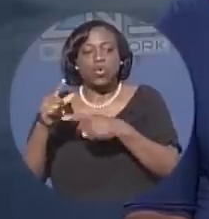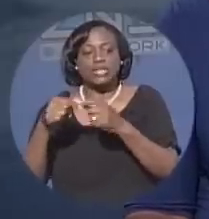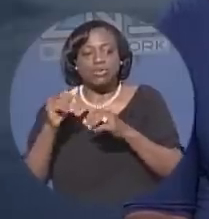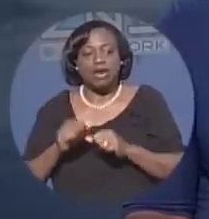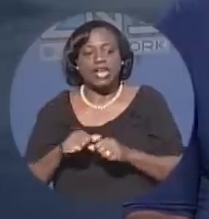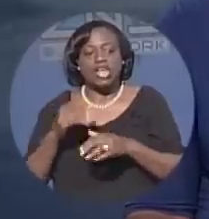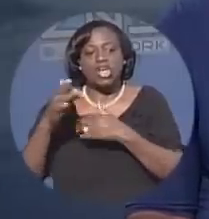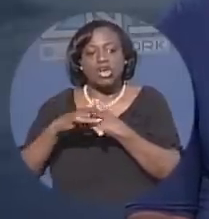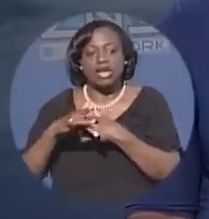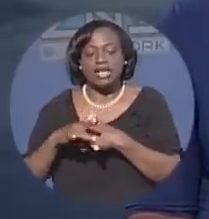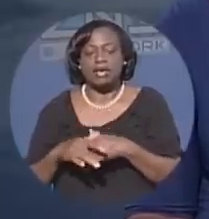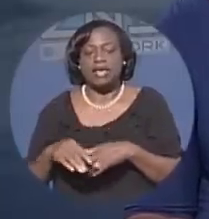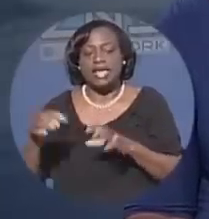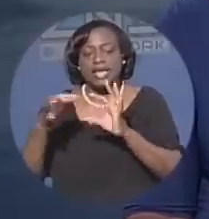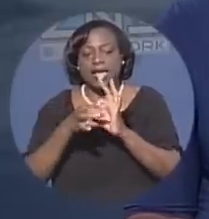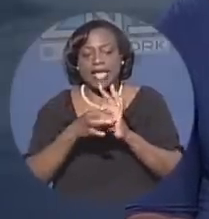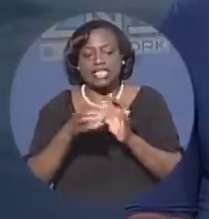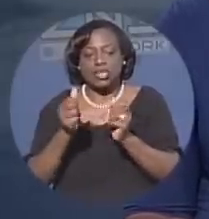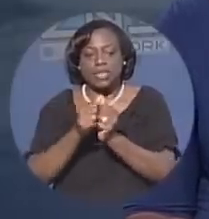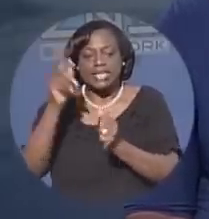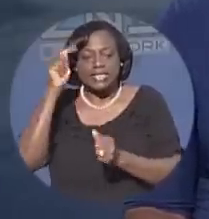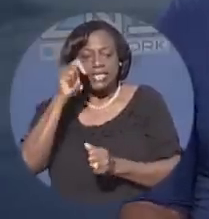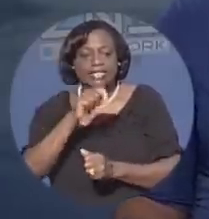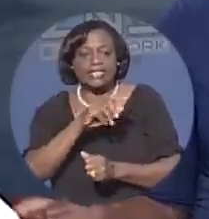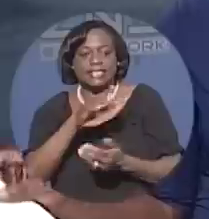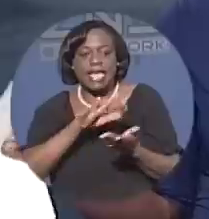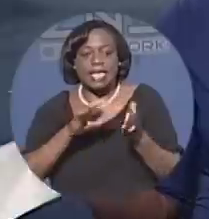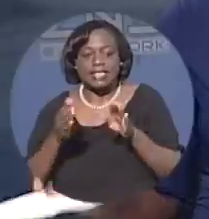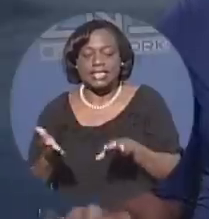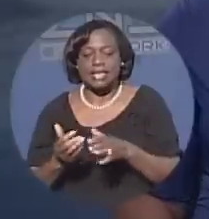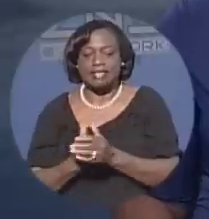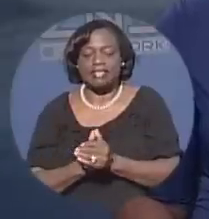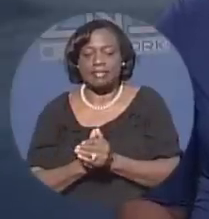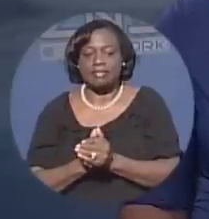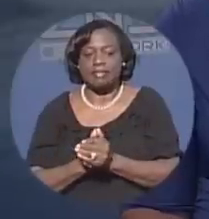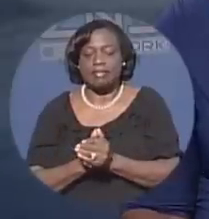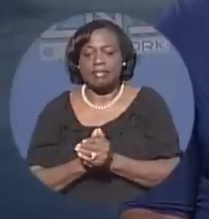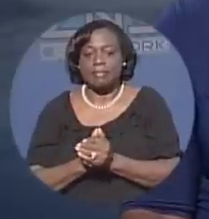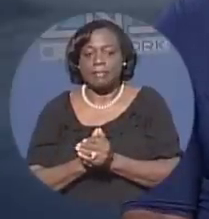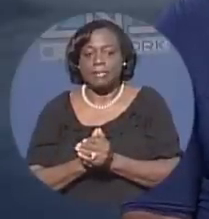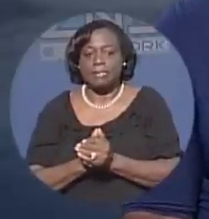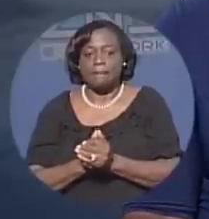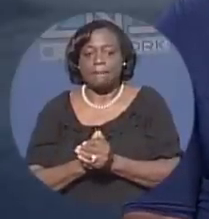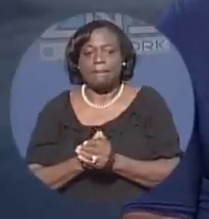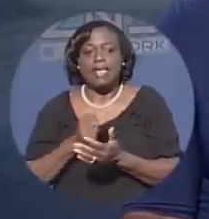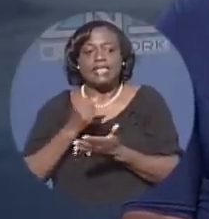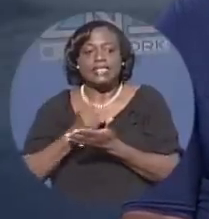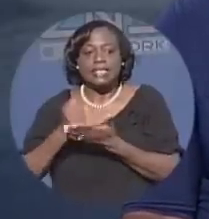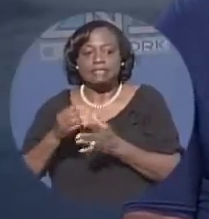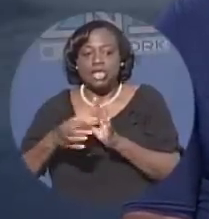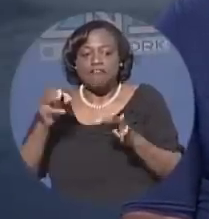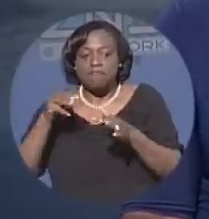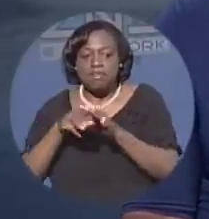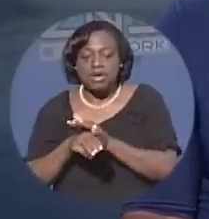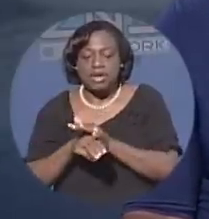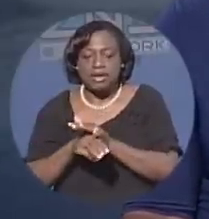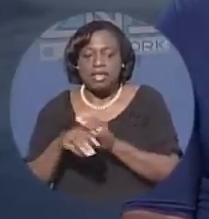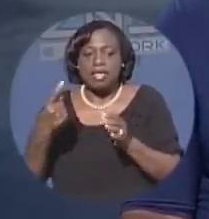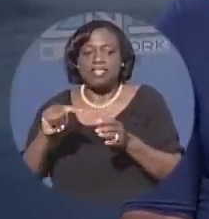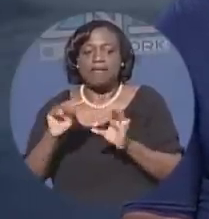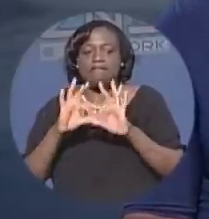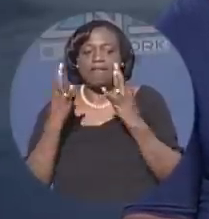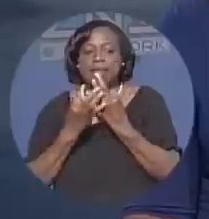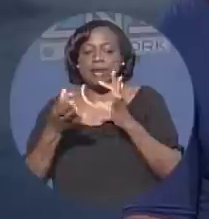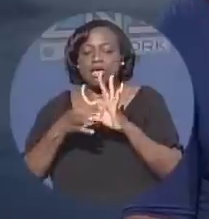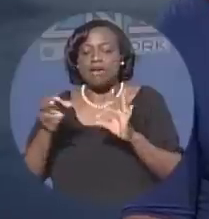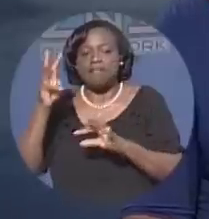death. The case has been adjourned to December 8th. On the subject of murder, the family of the 104th murder victim, Marco Archer,